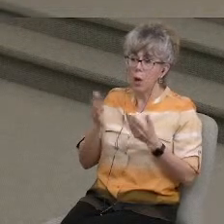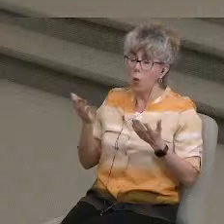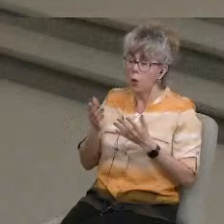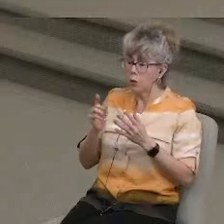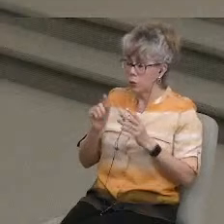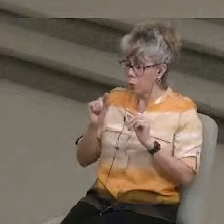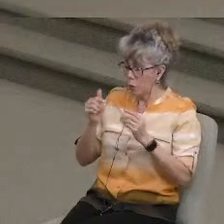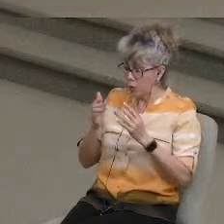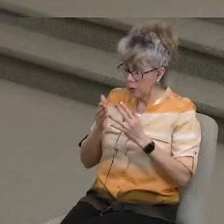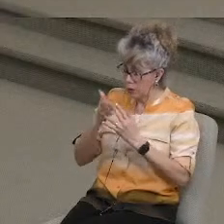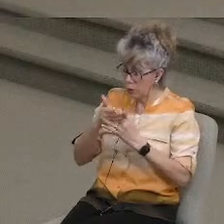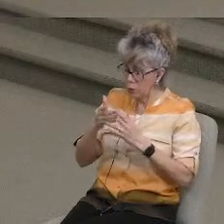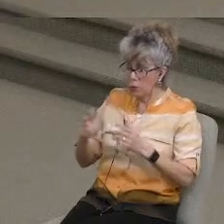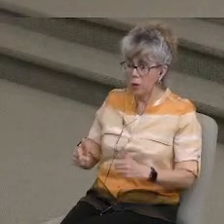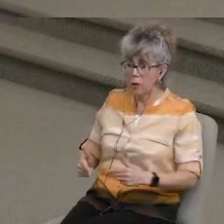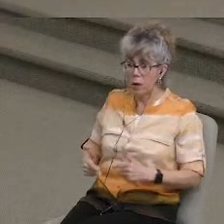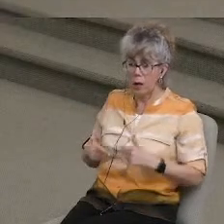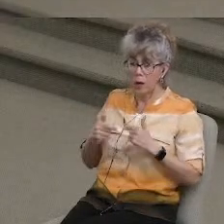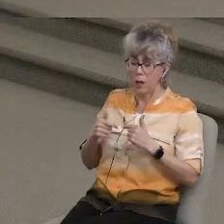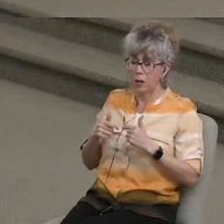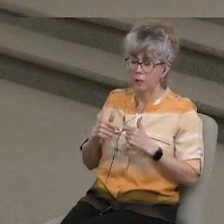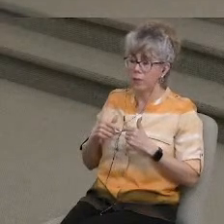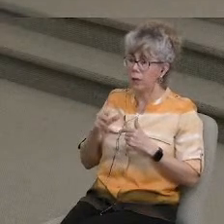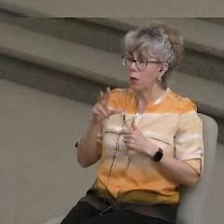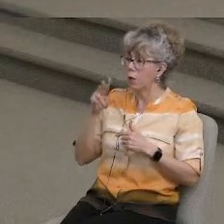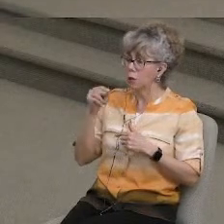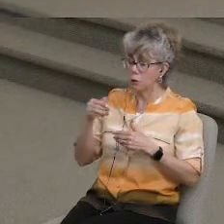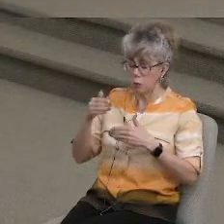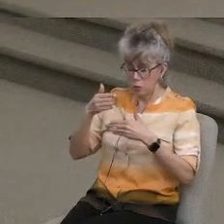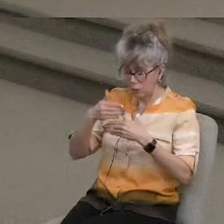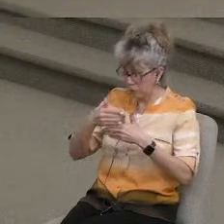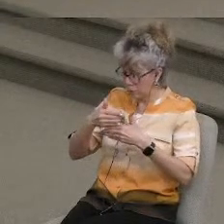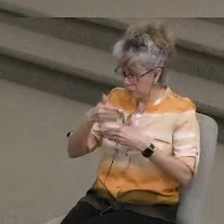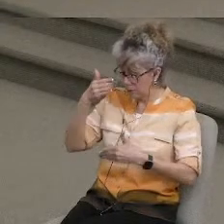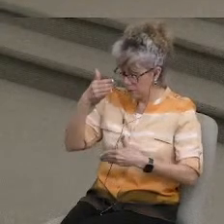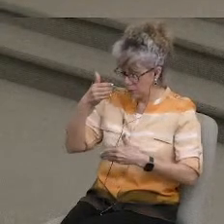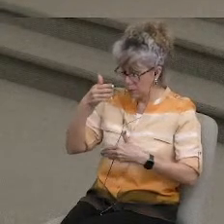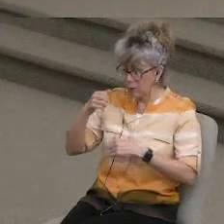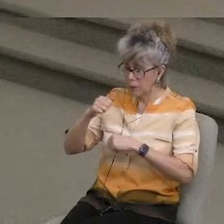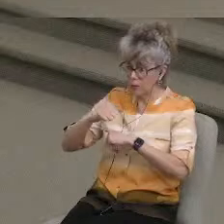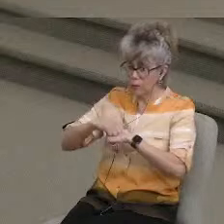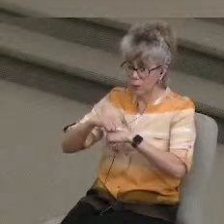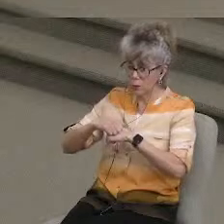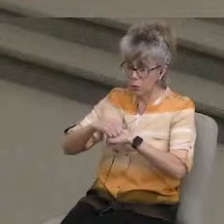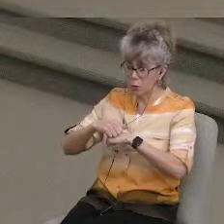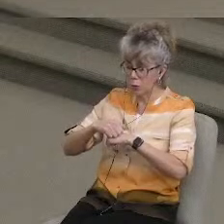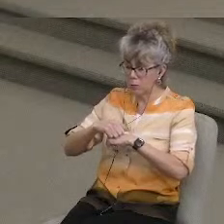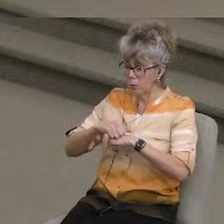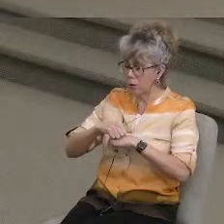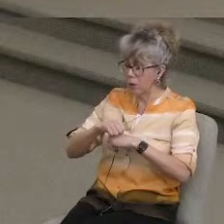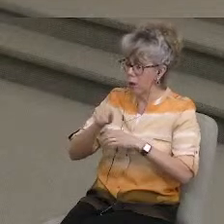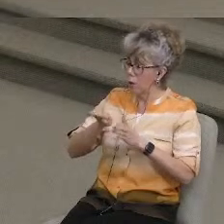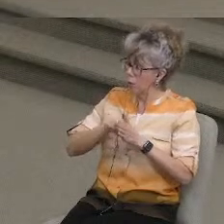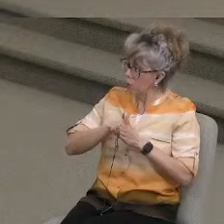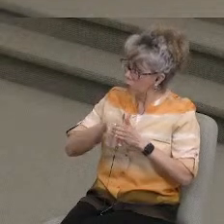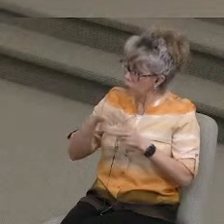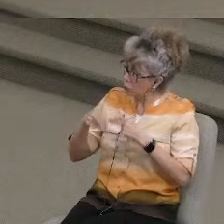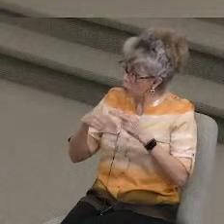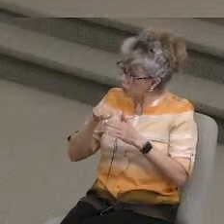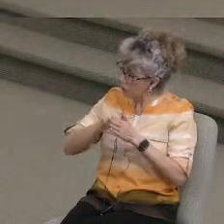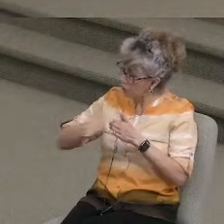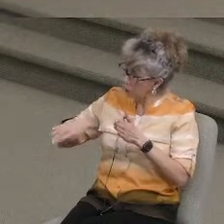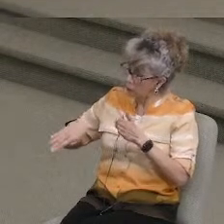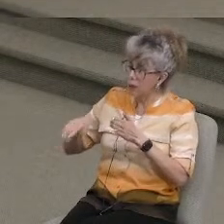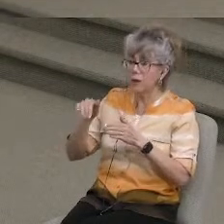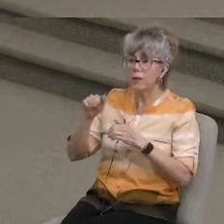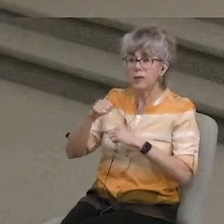now. Don't wall that off with a stone of your heart. Roll away that stone so God can enter your heart this